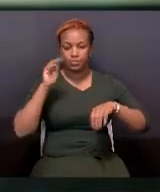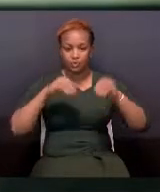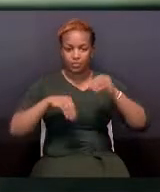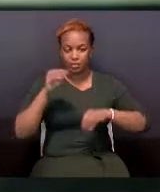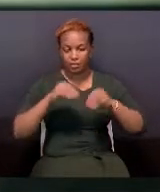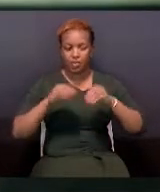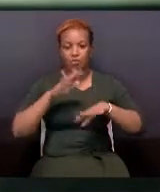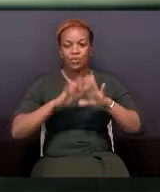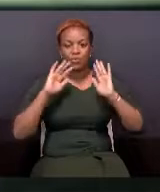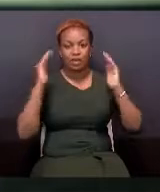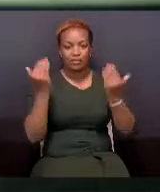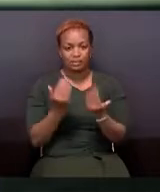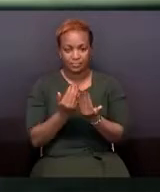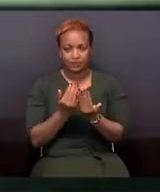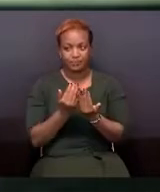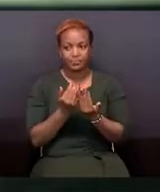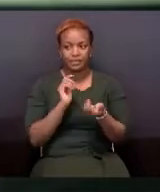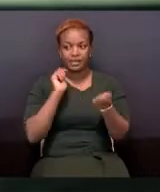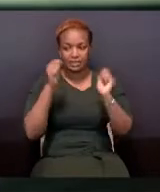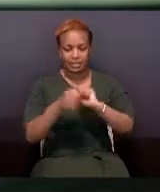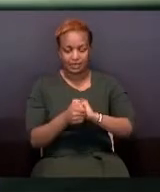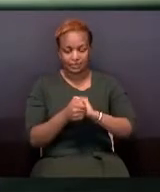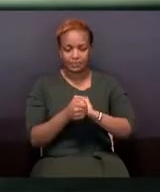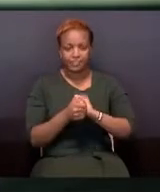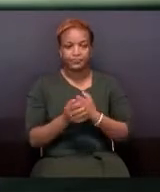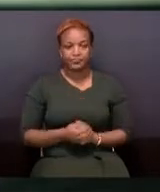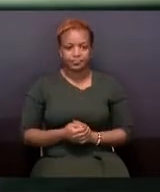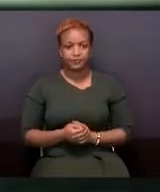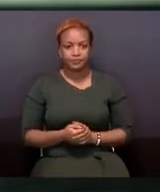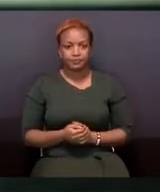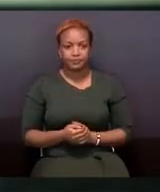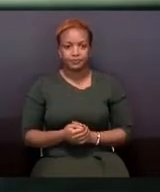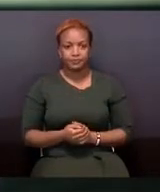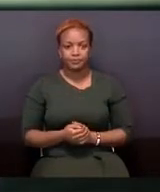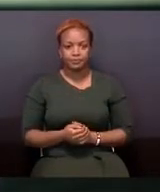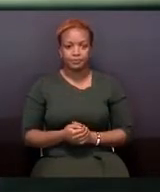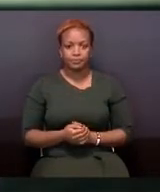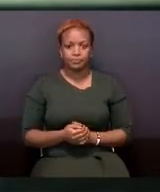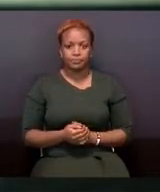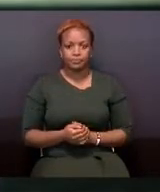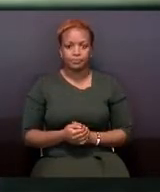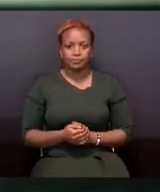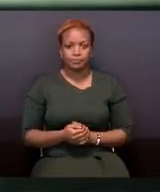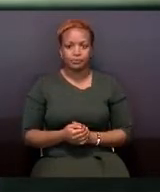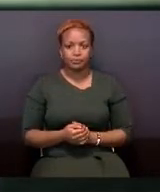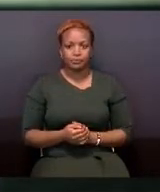leads to the change in the world order. The world